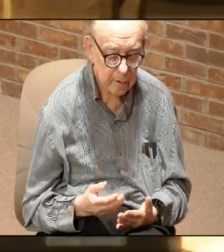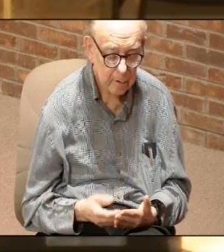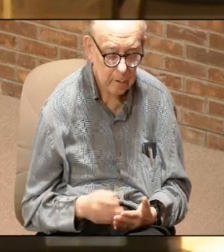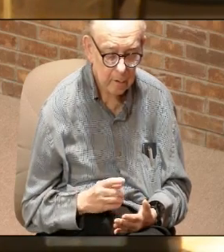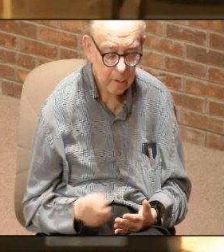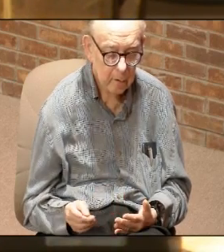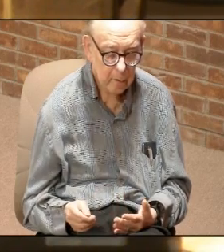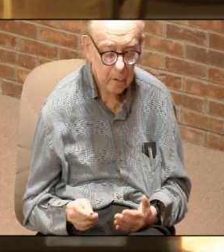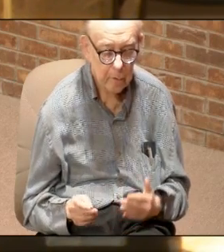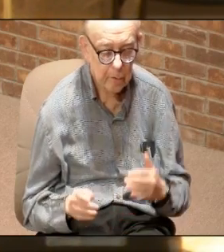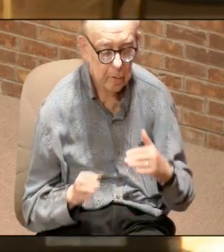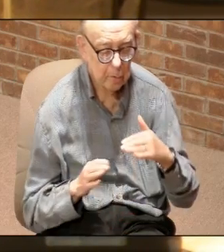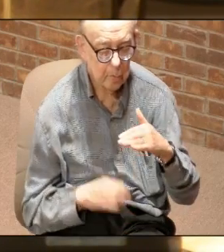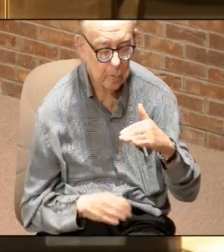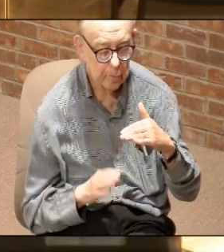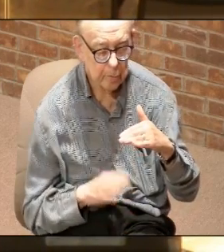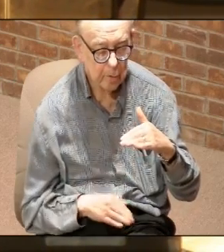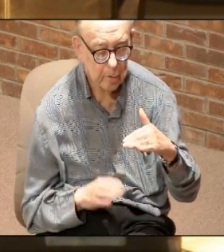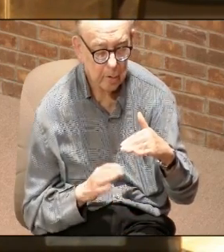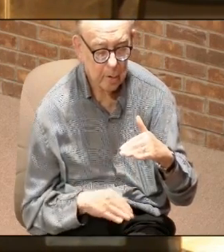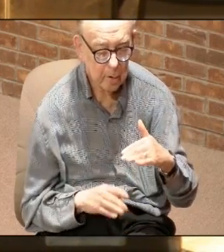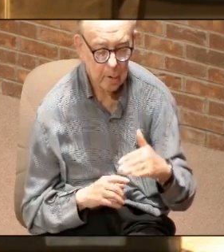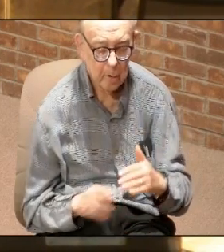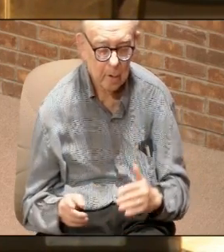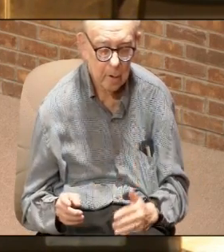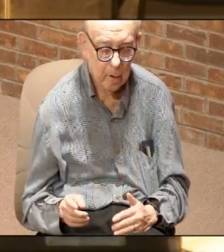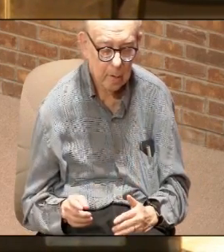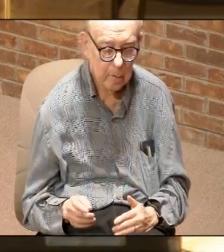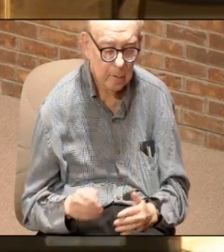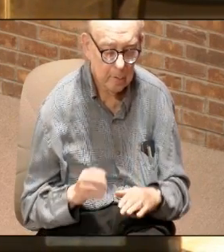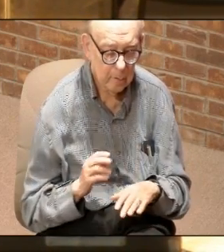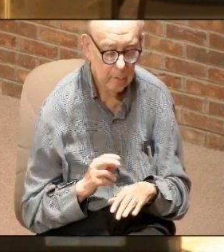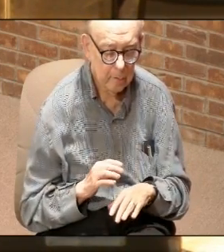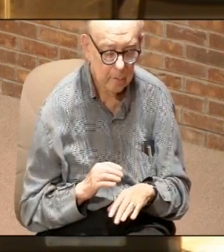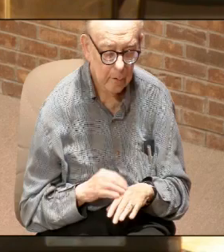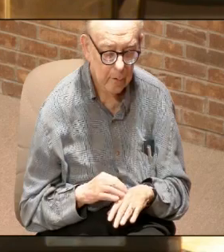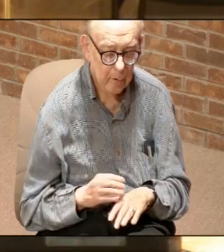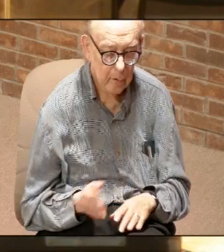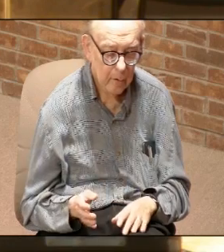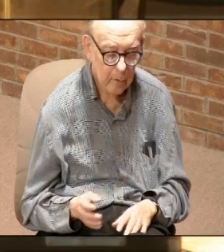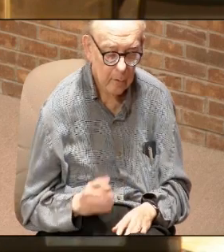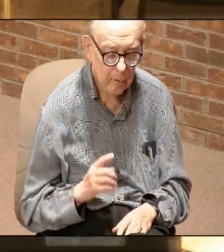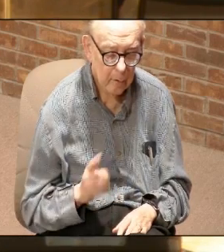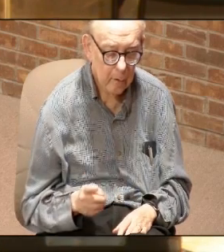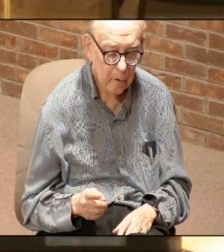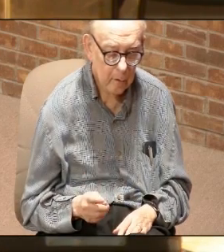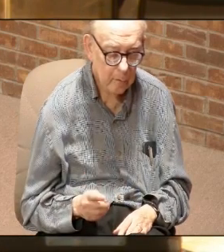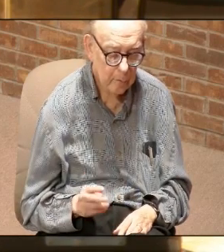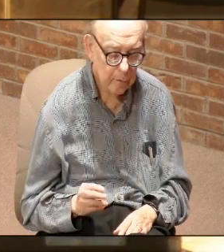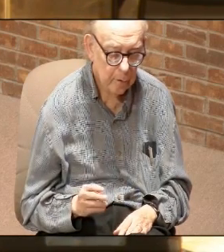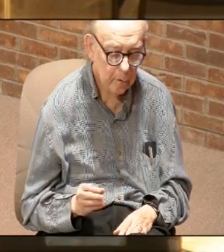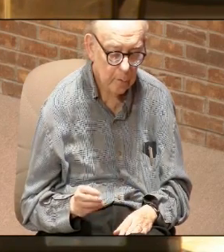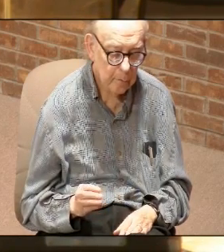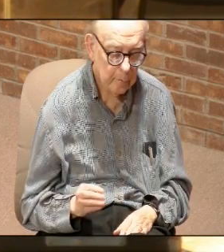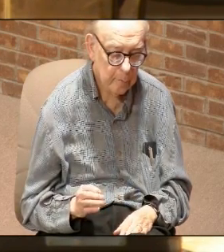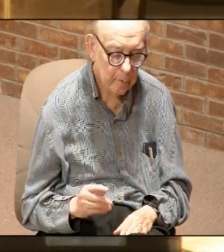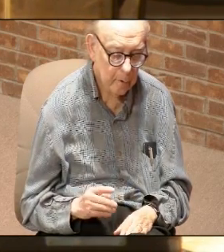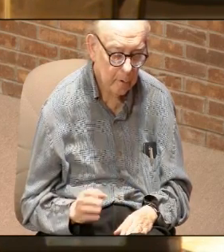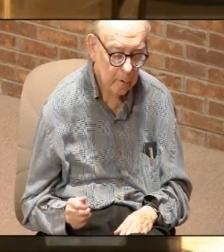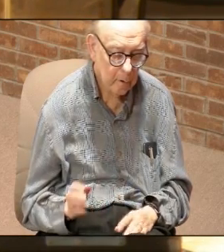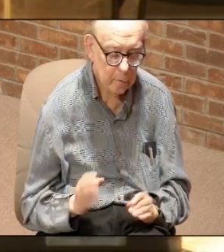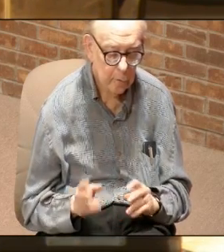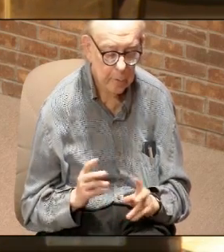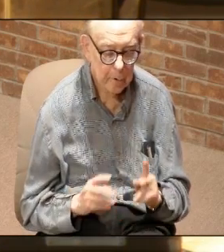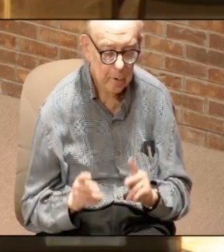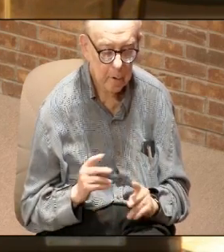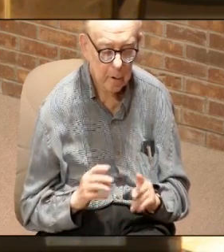They were the lowest. They generally were a nomadic group of